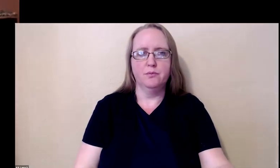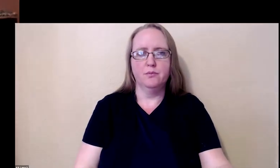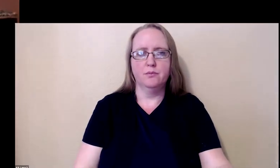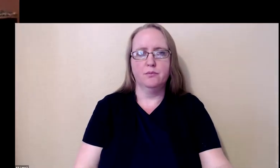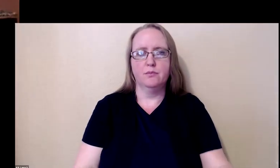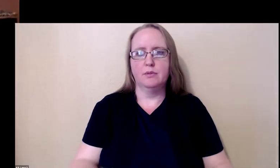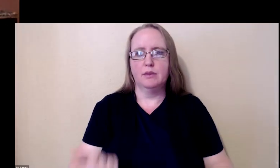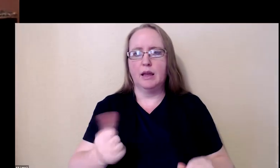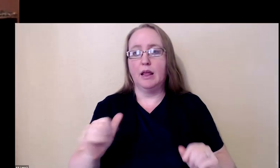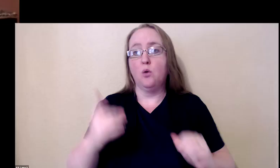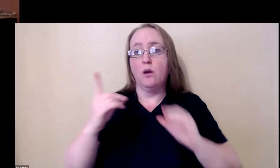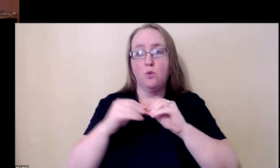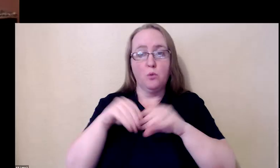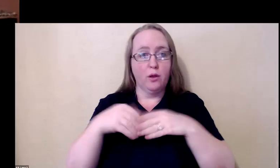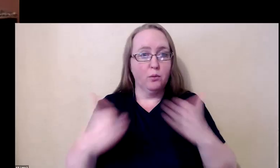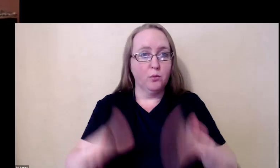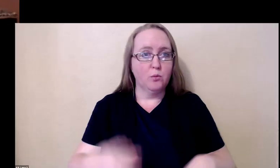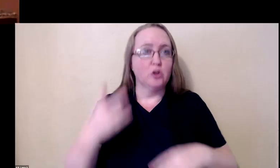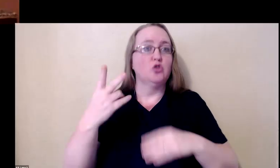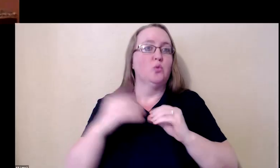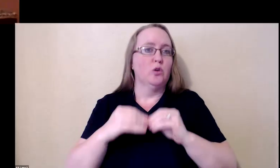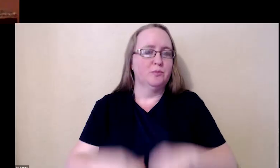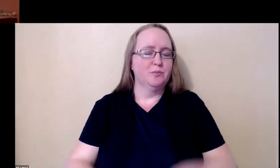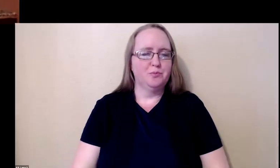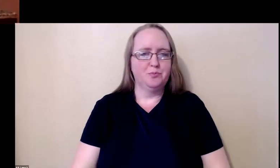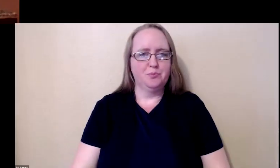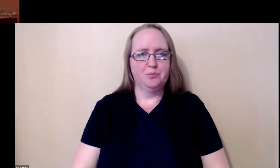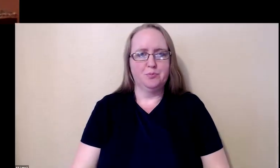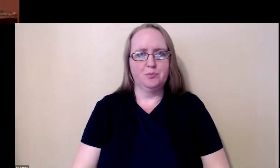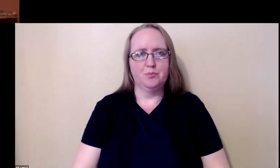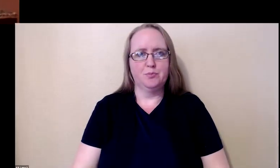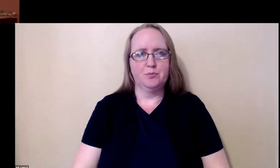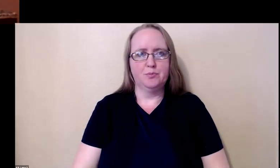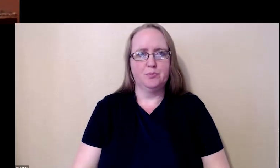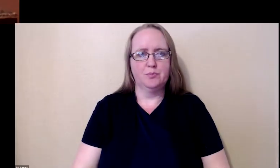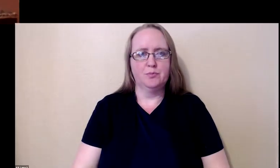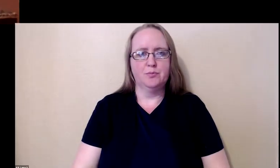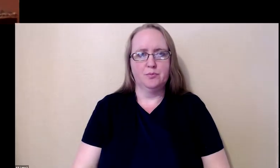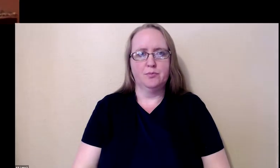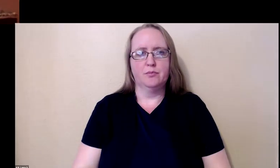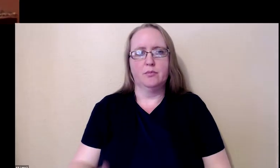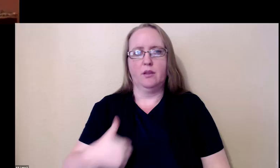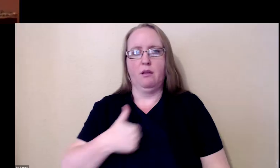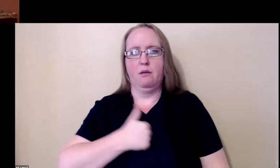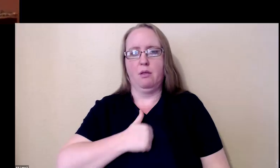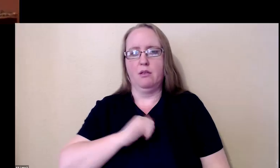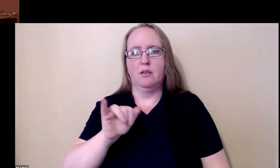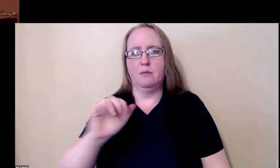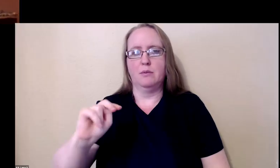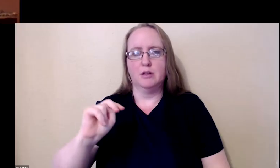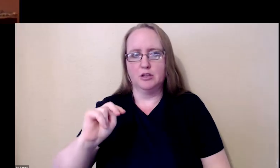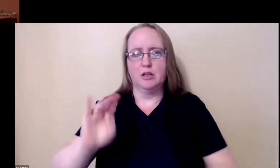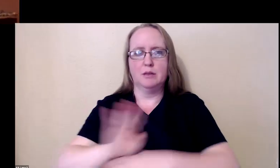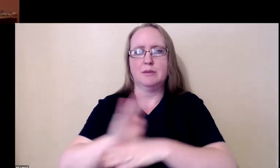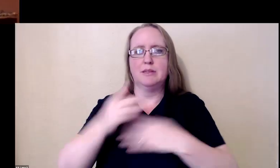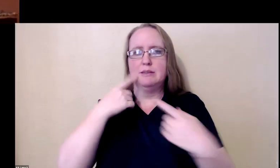Do we have one more in the room? 2 more in the room? Okay. I apologize. I'm Jan Triplett with the Business Success